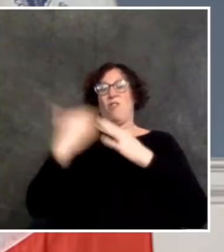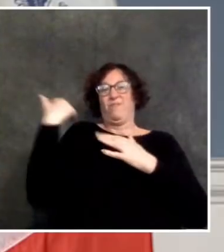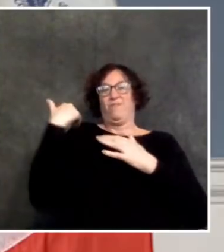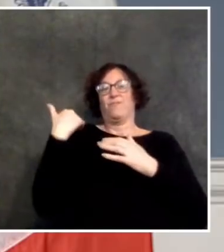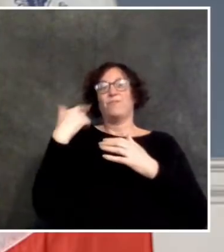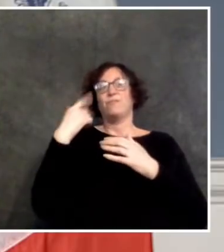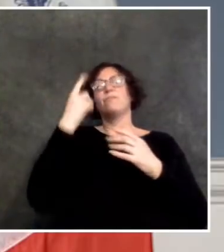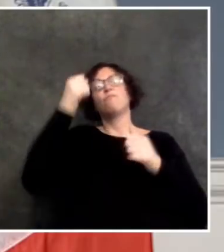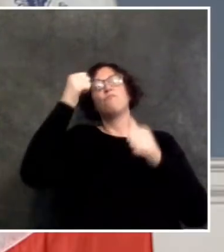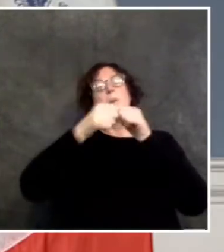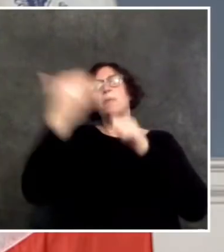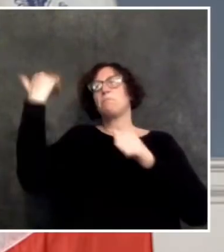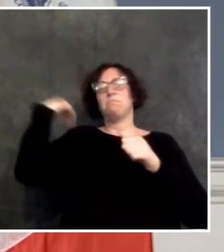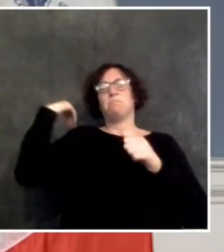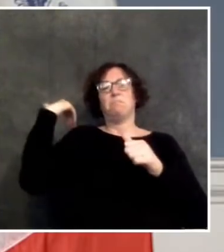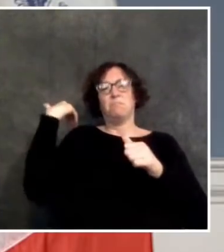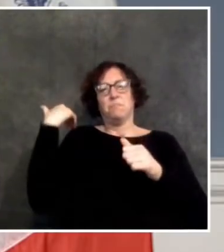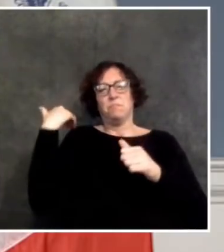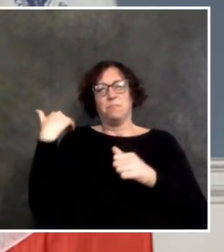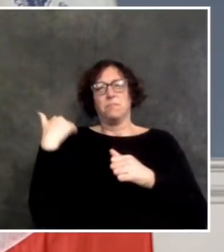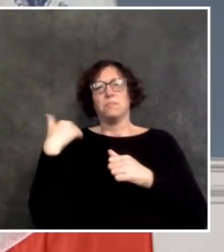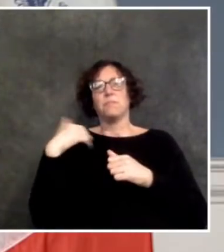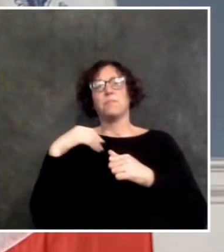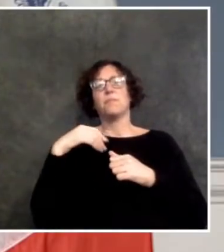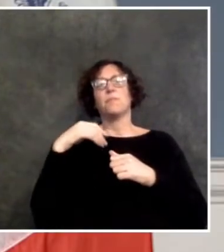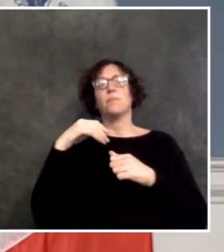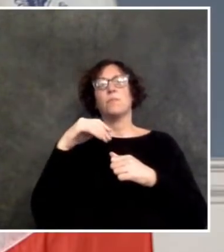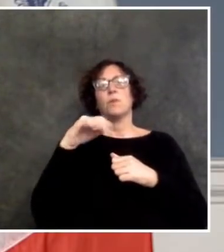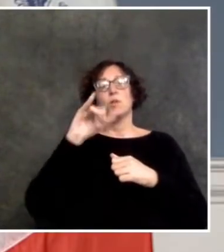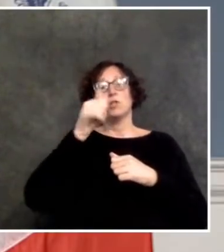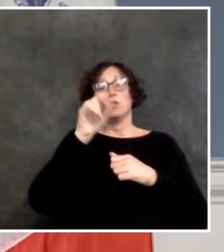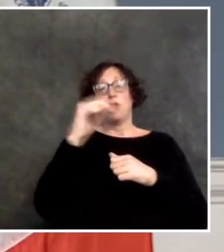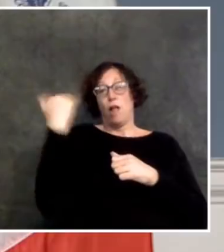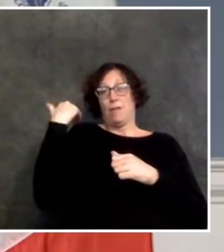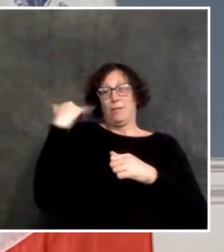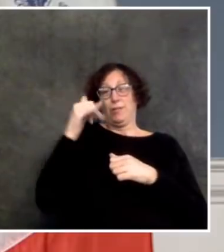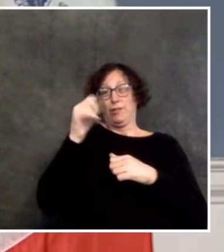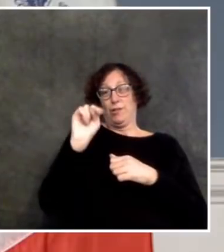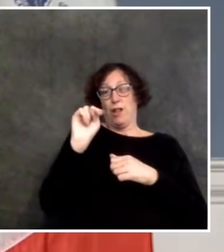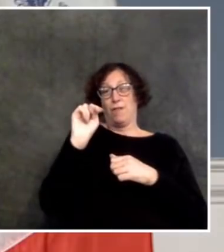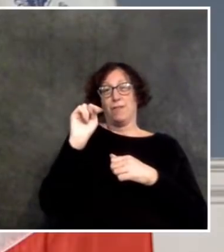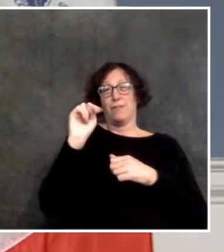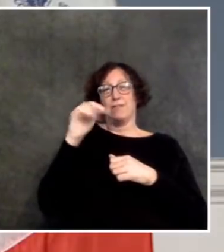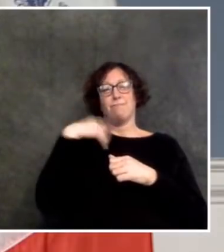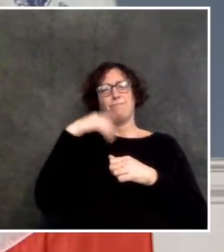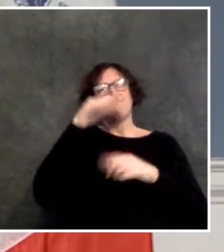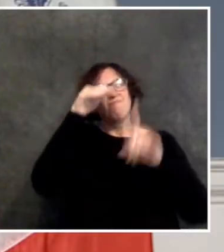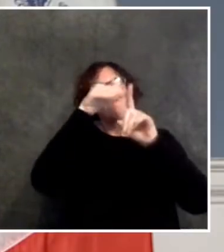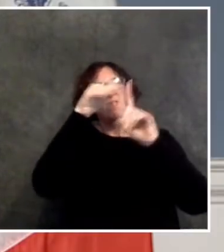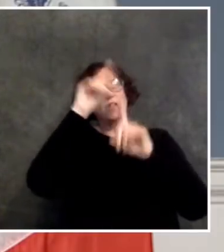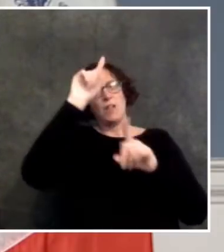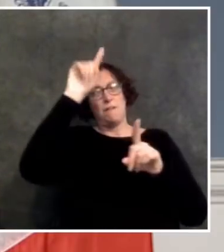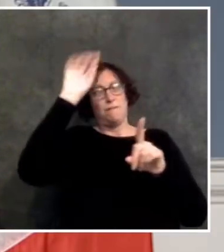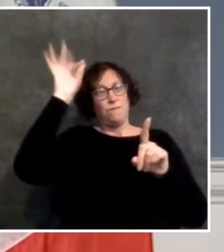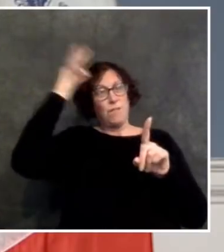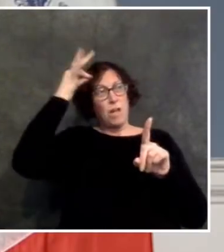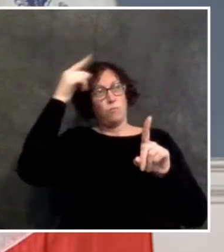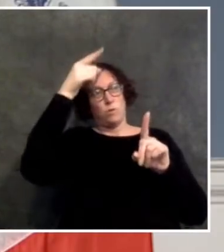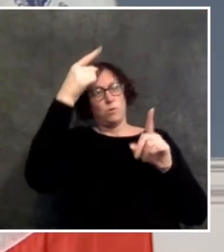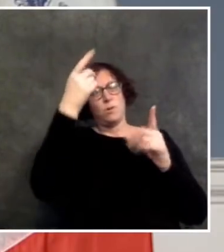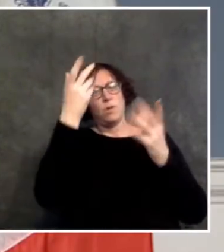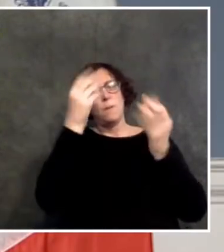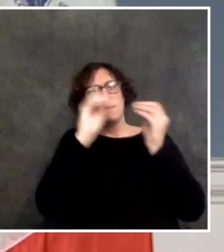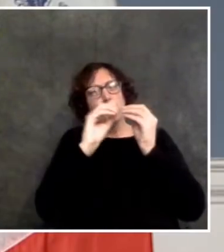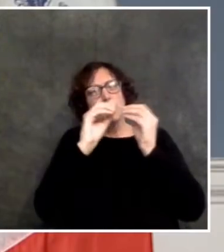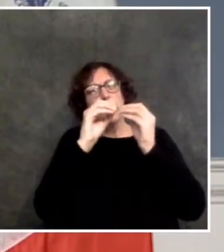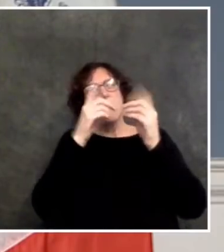us testing here in New York City. It took weeks and weeks and weeks to even get the beginning of the ability to test here. And by the time it was here, it was